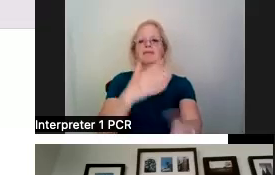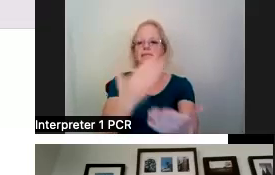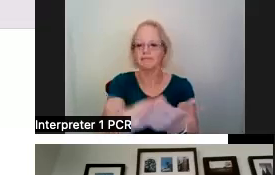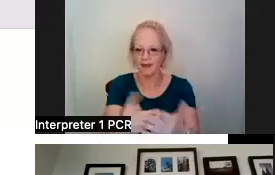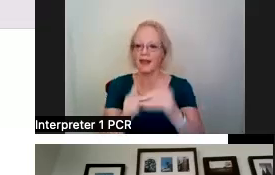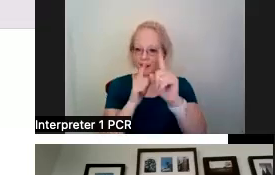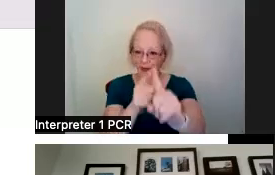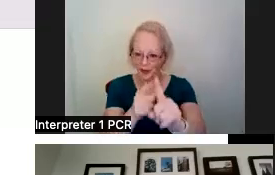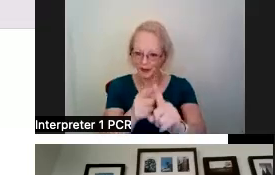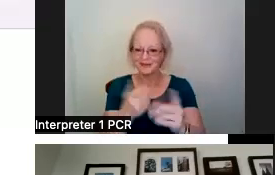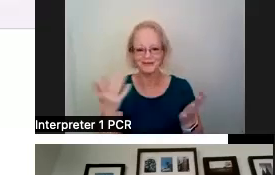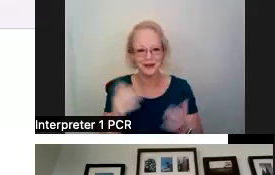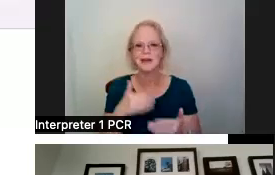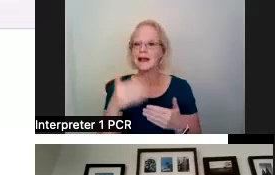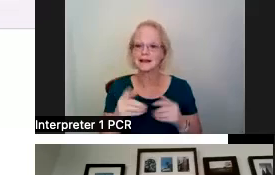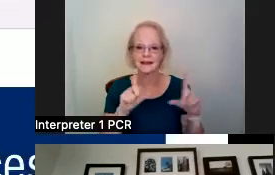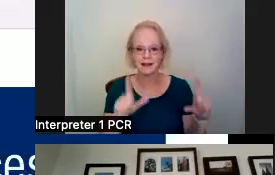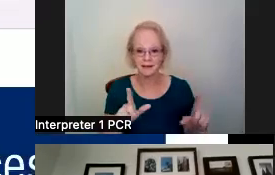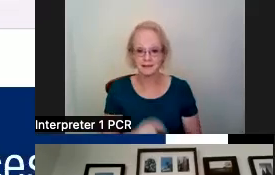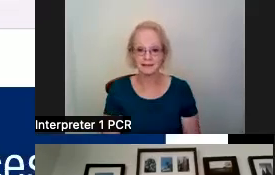I have the next slide, please?